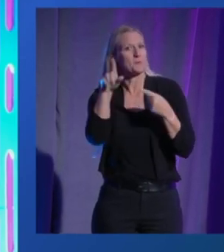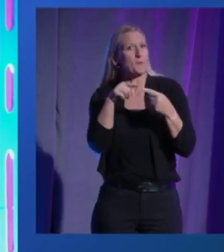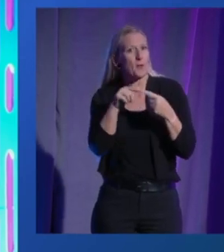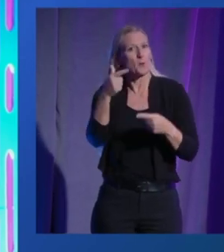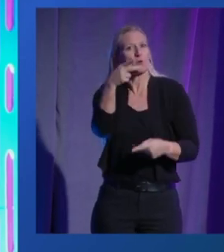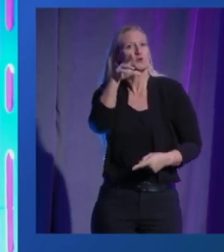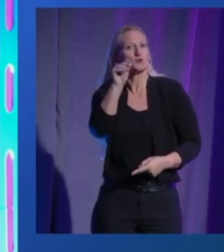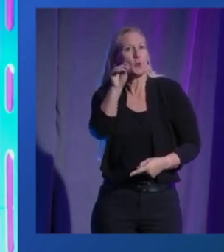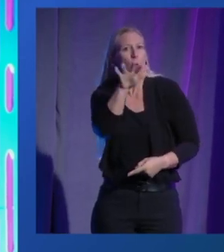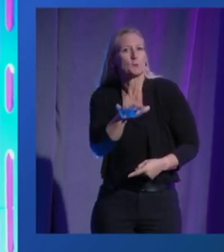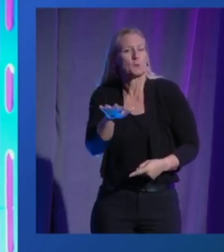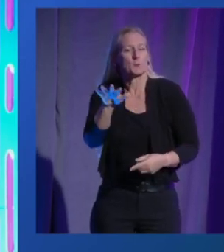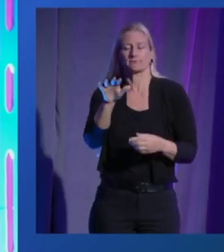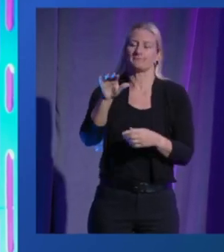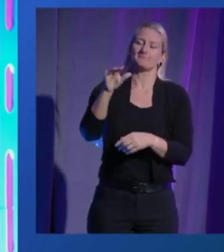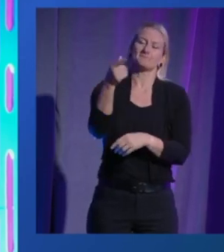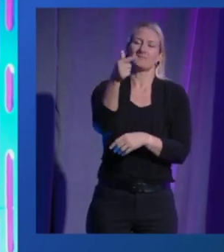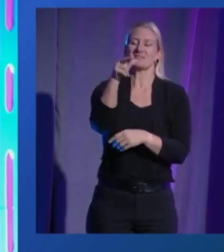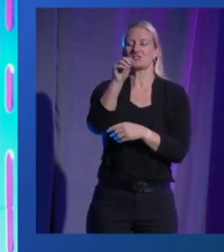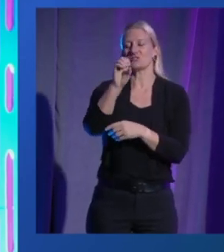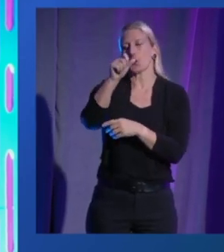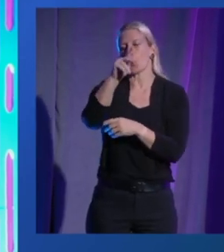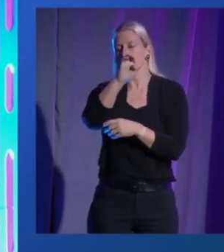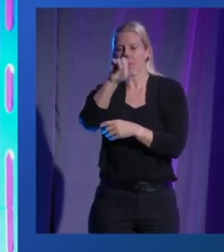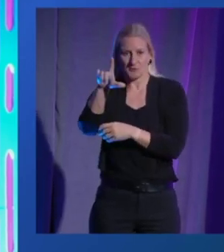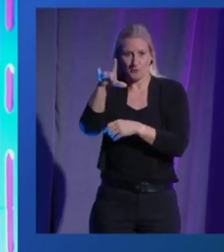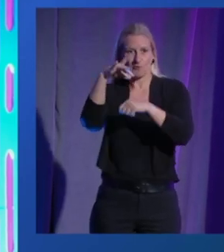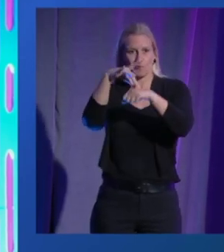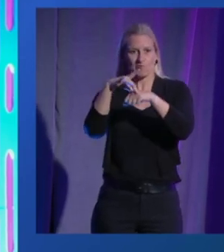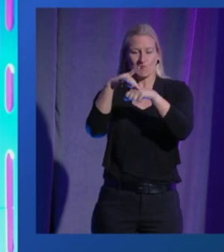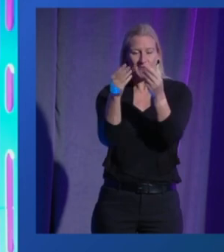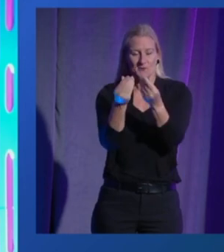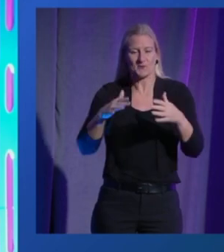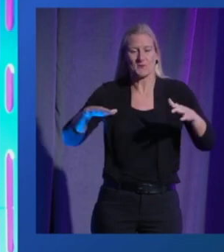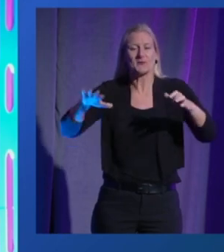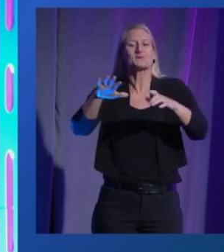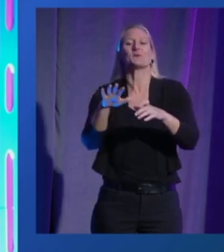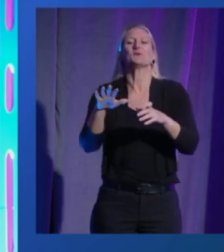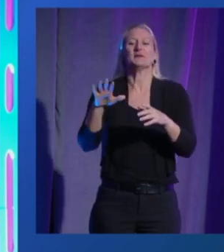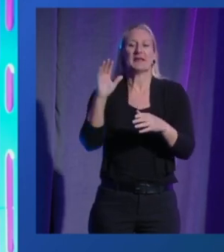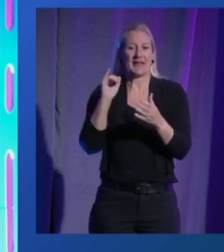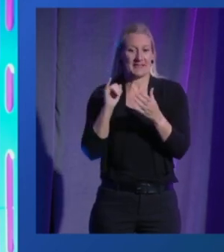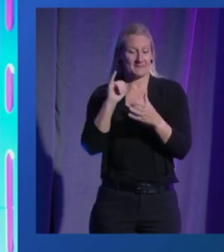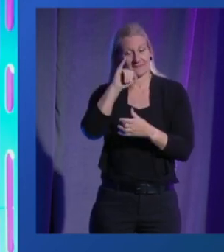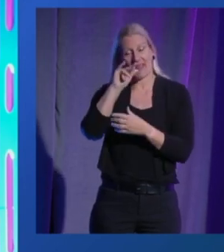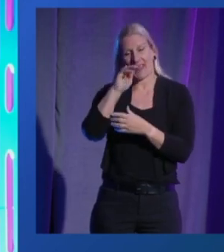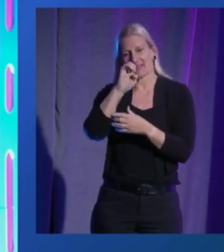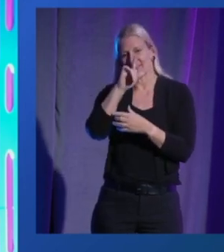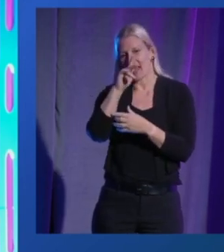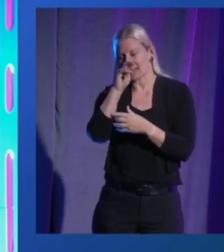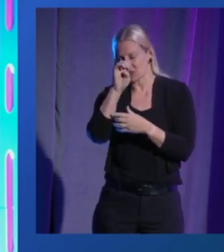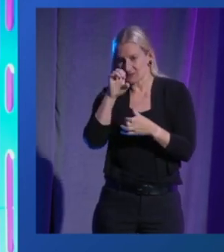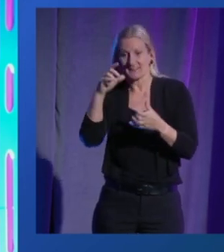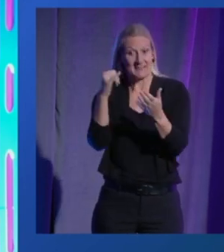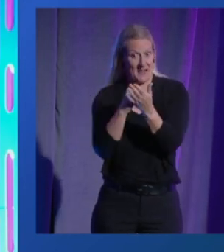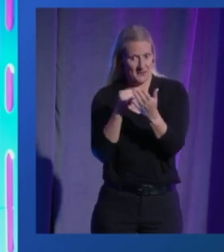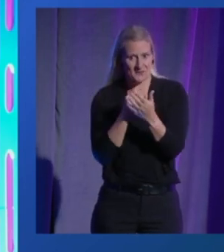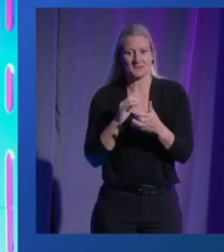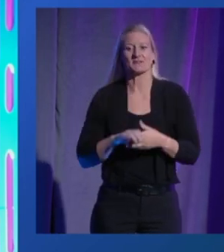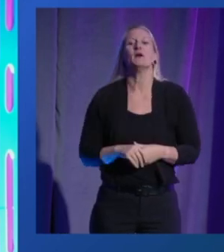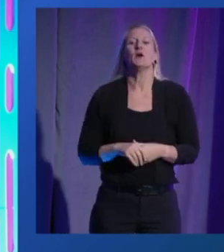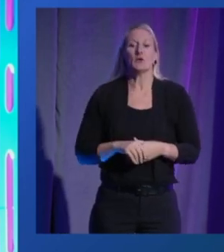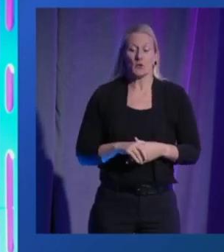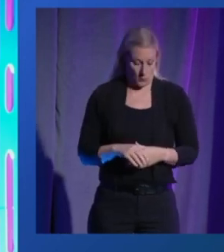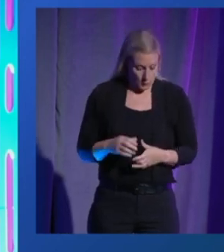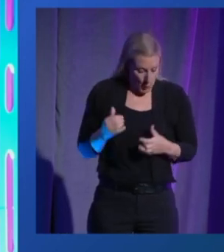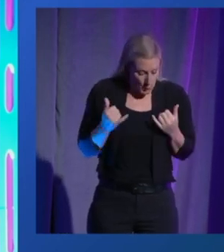intelligence this panel will be moderated by Dr Joe Lian who is assistant professor of security and strategic intelligence at St